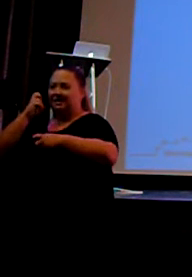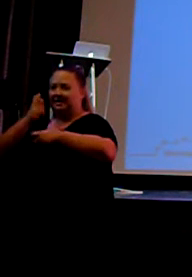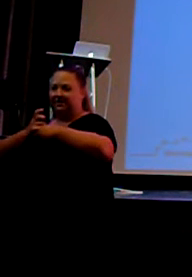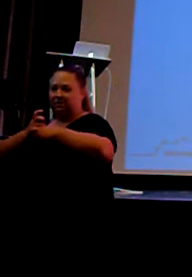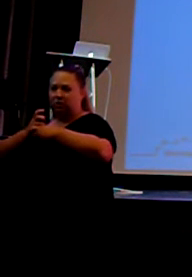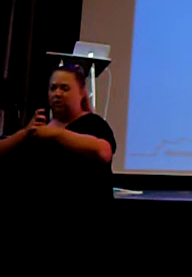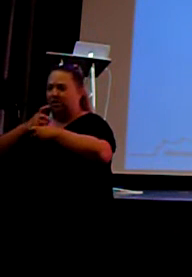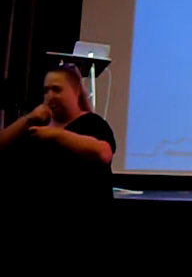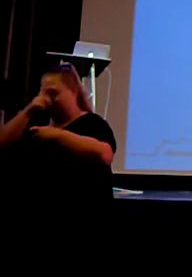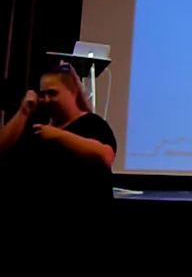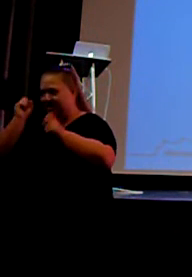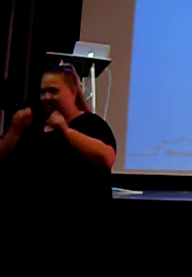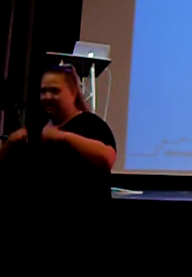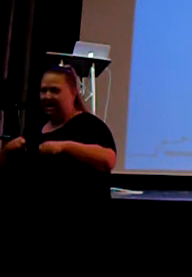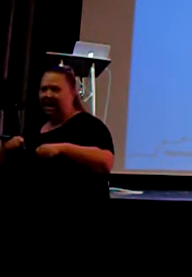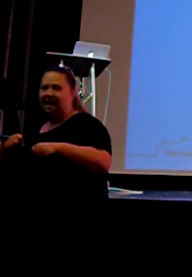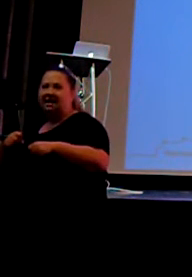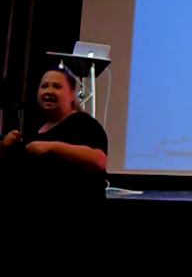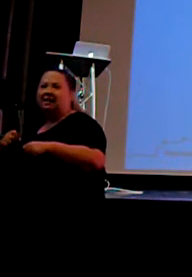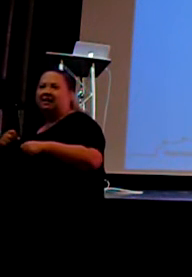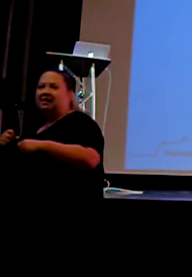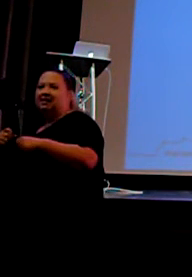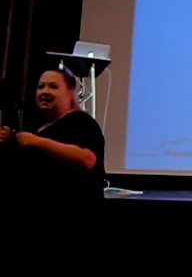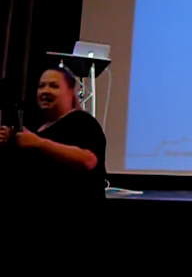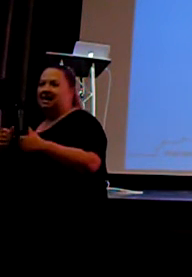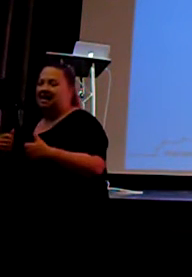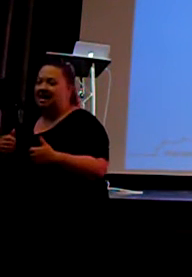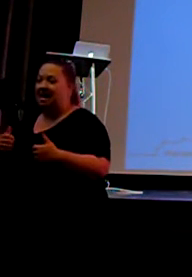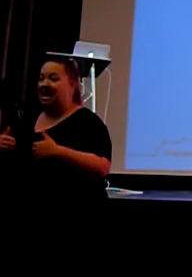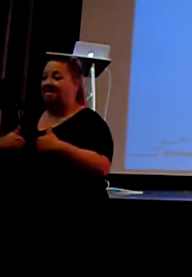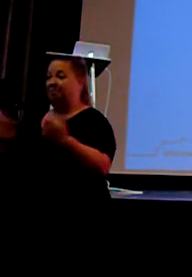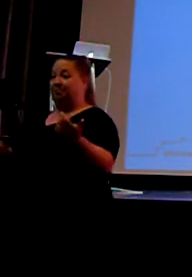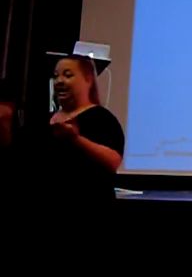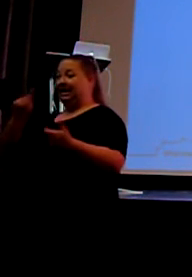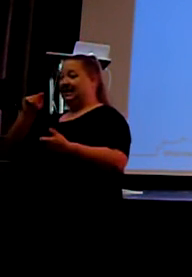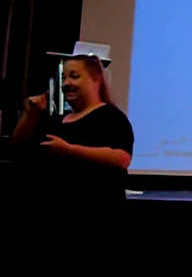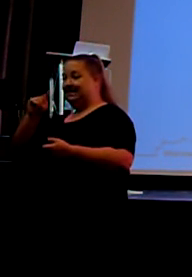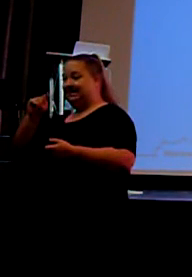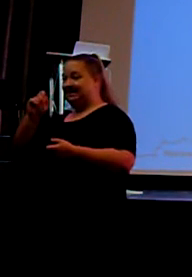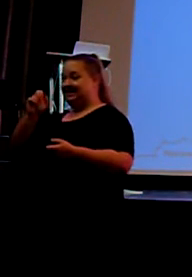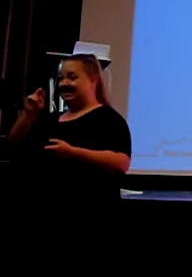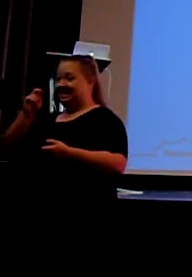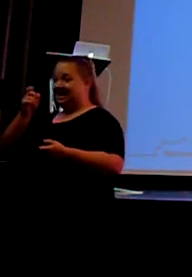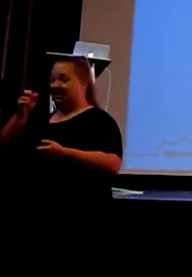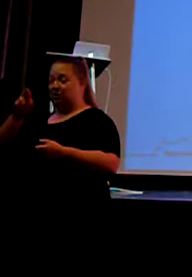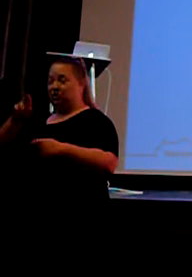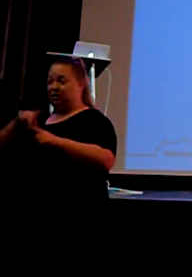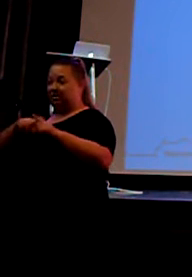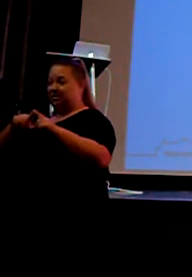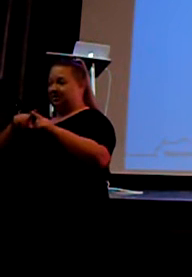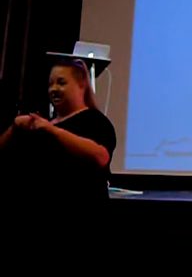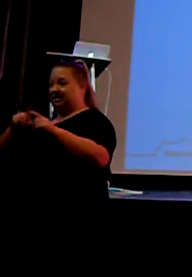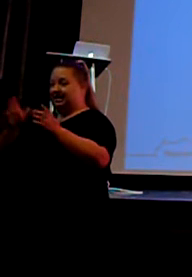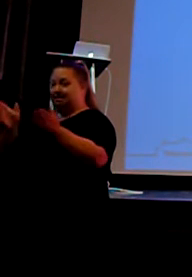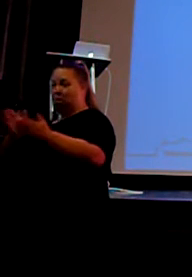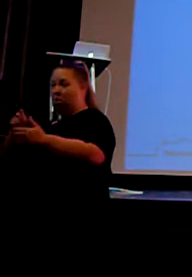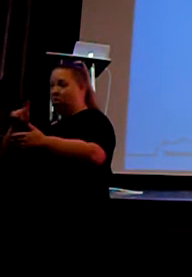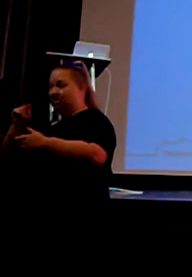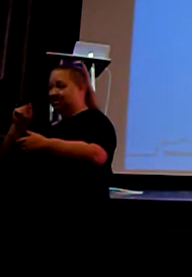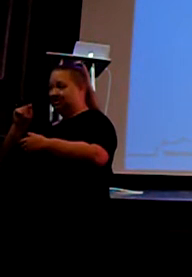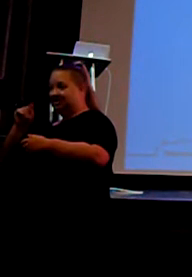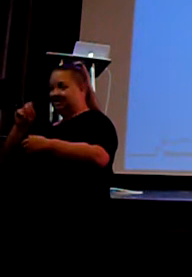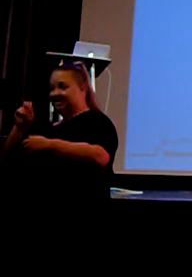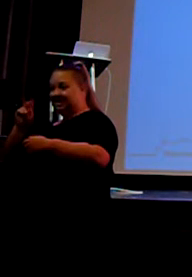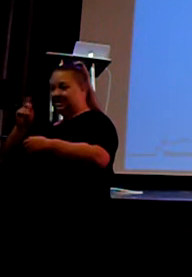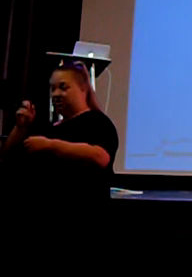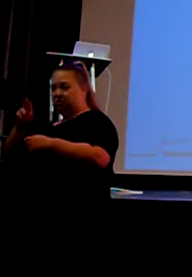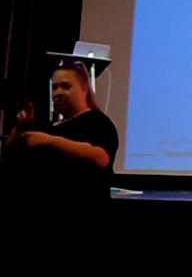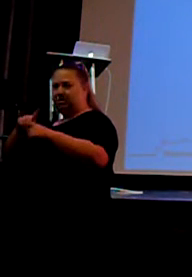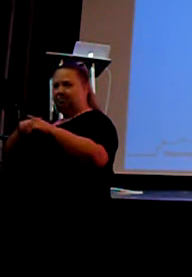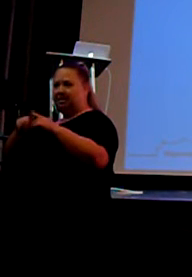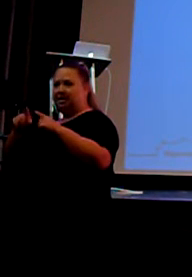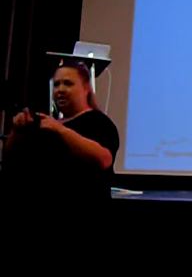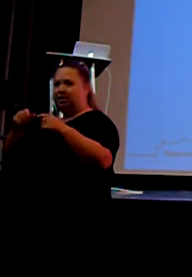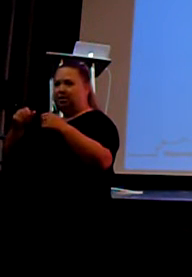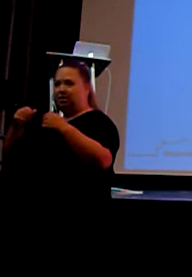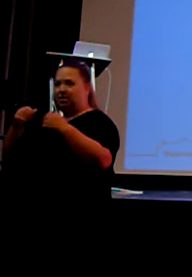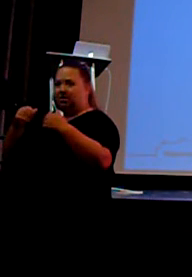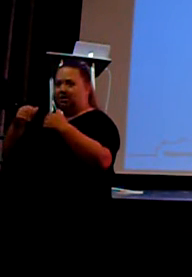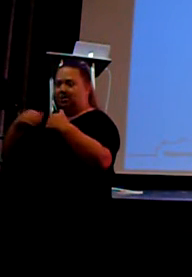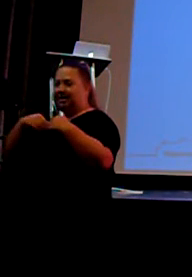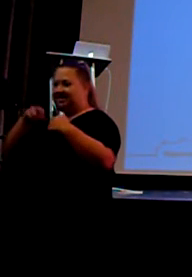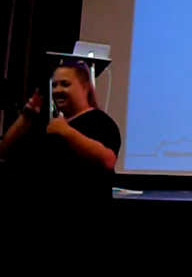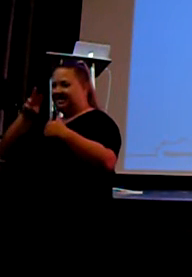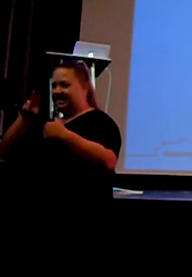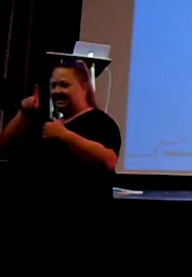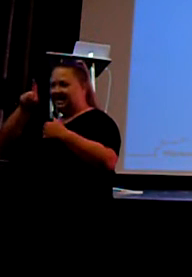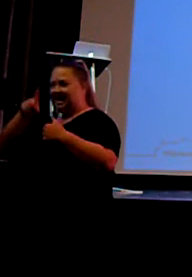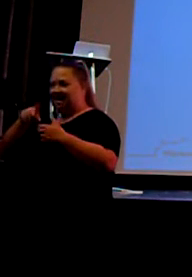can have big tenders, we can have small tenders, but that doesn't take away the fact that we have 6,500 guests.